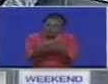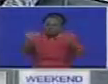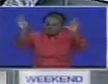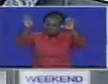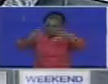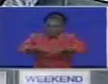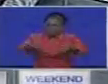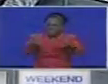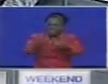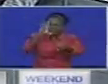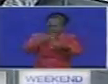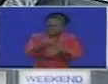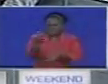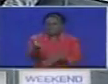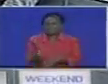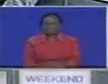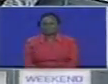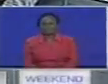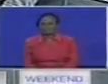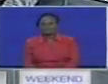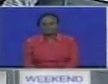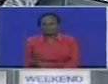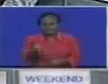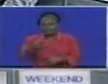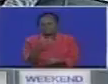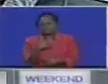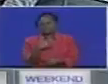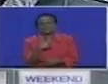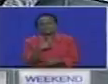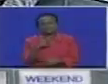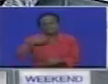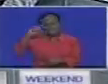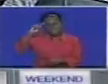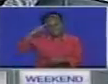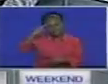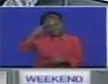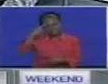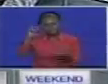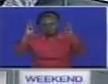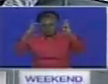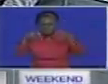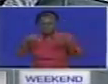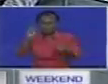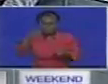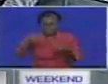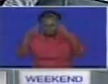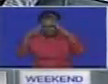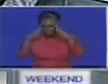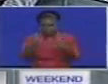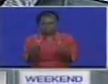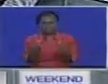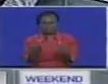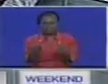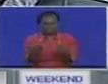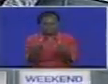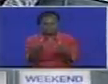that we got, were really ODM or they moved to URP? So I think even as an issue that we need to really debate. Okay. Even as it goes, I